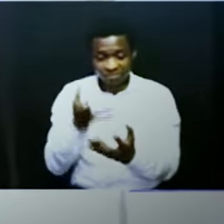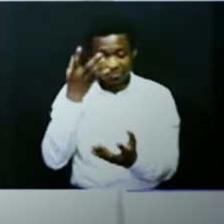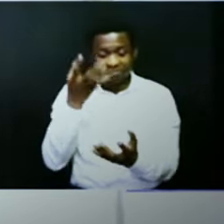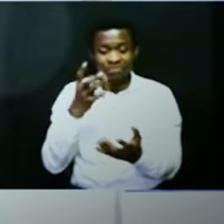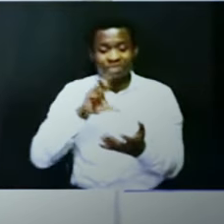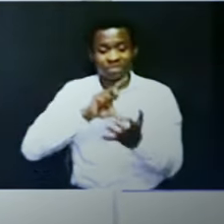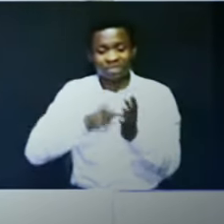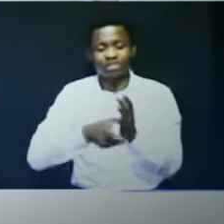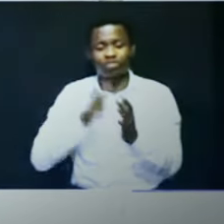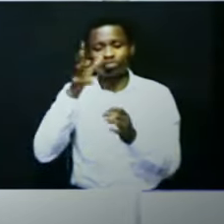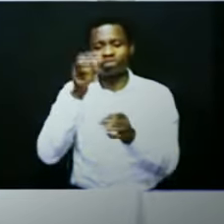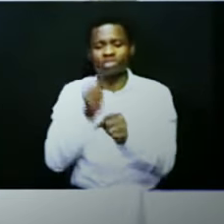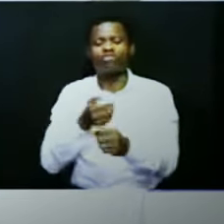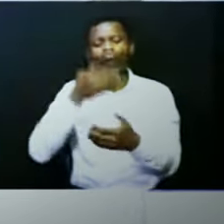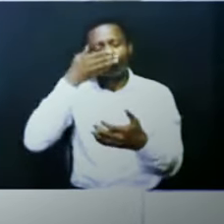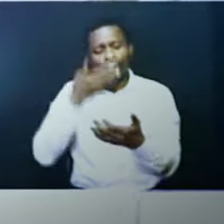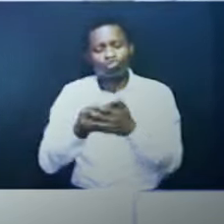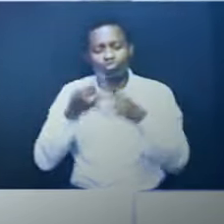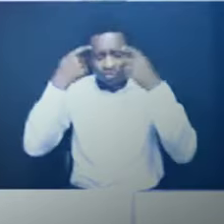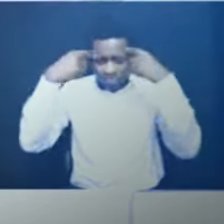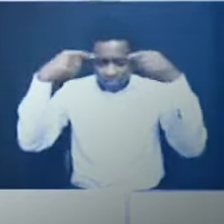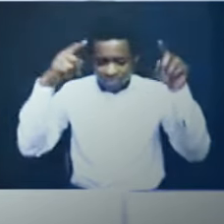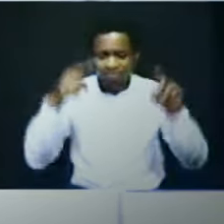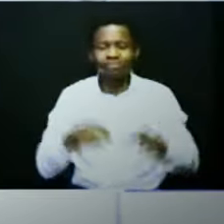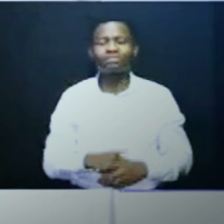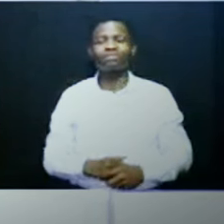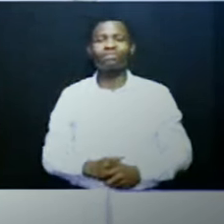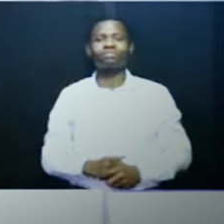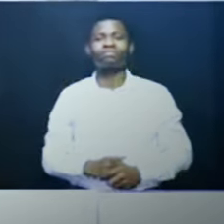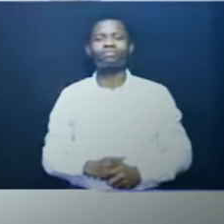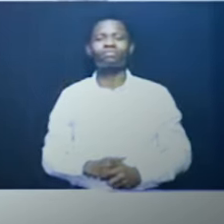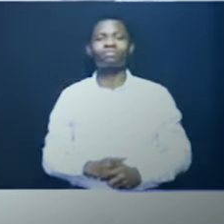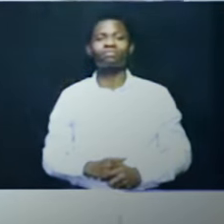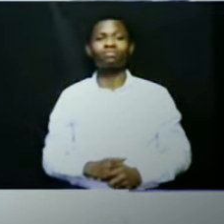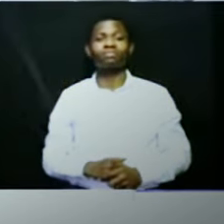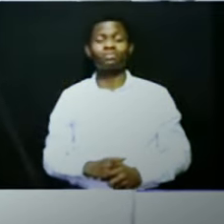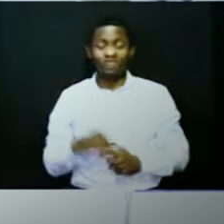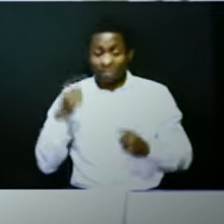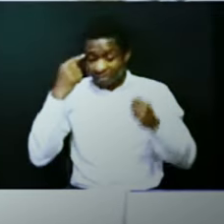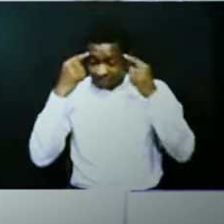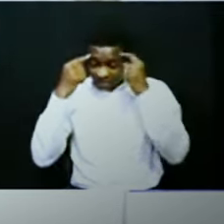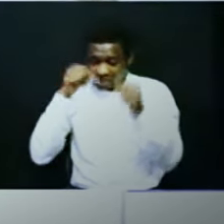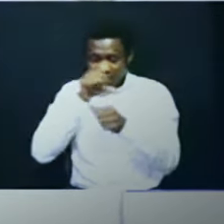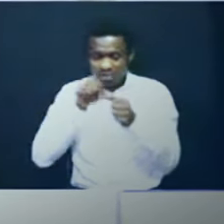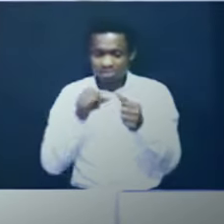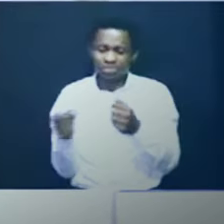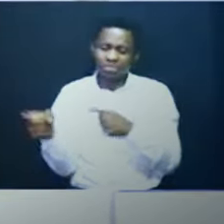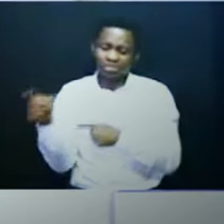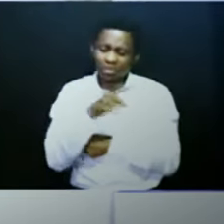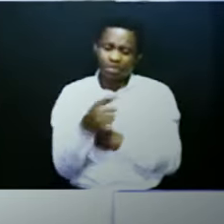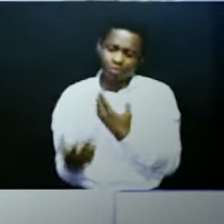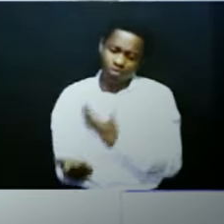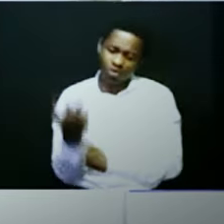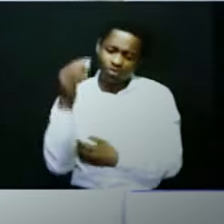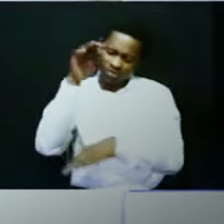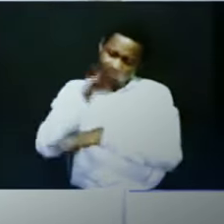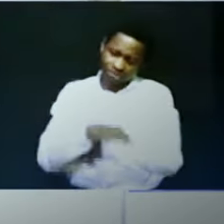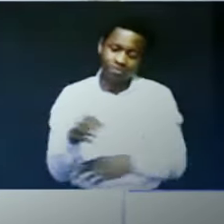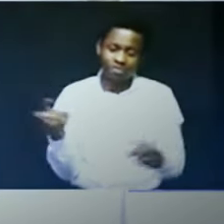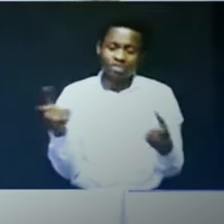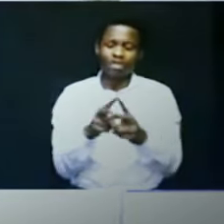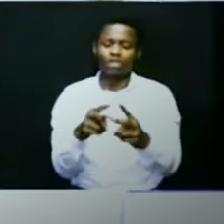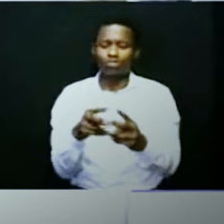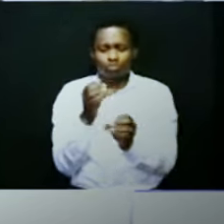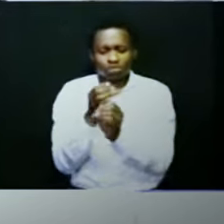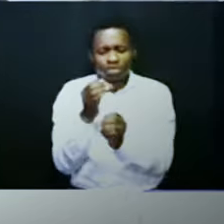na dwene ho awia ene anadwo na wahwe ayen sedie wachire no ewo munyina